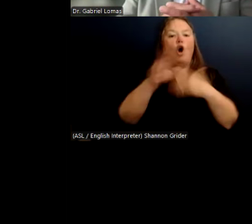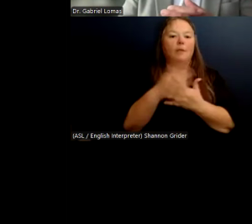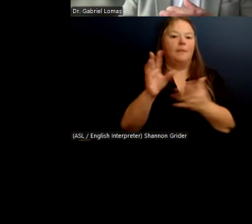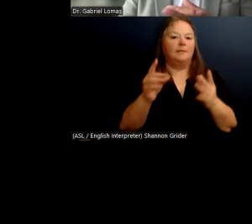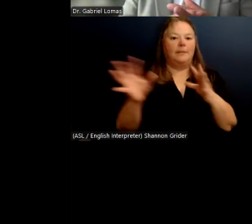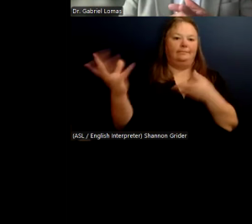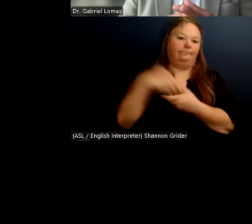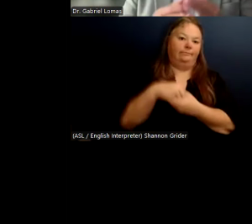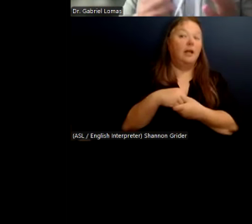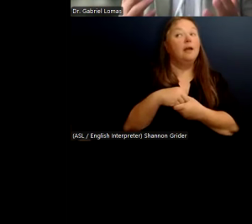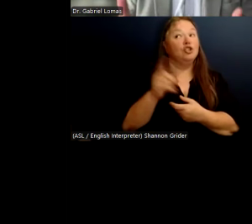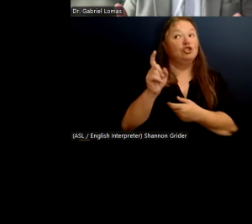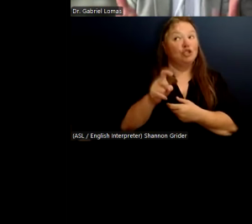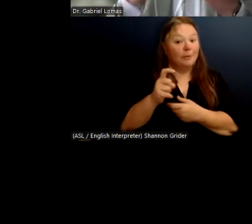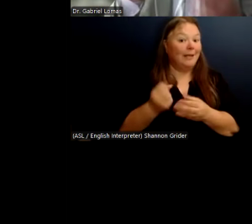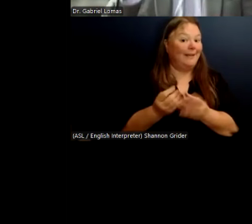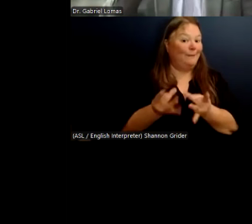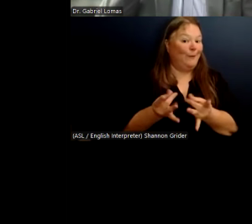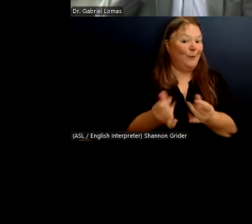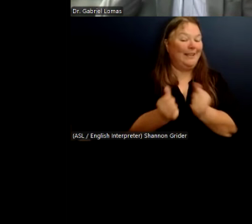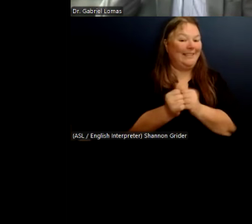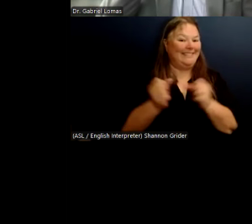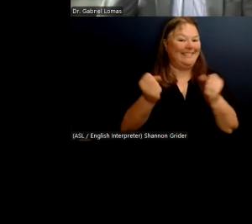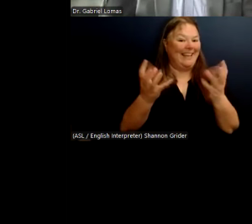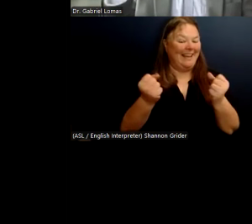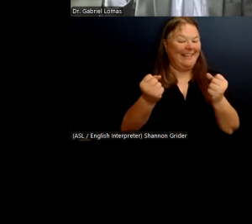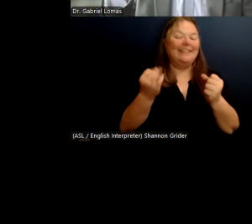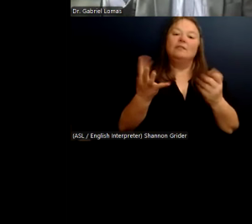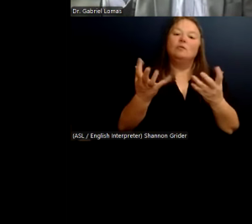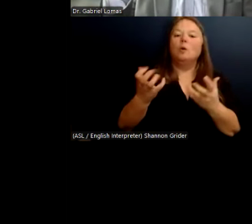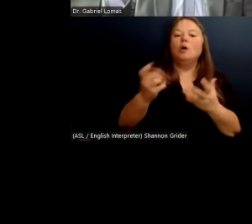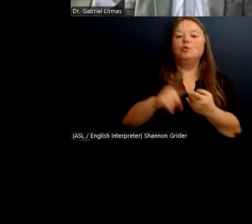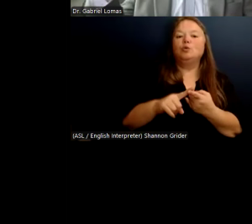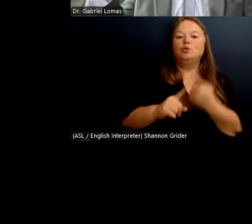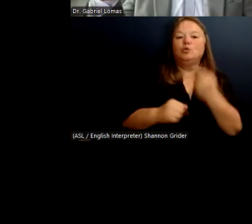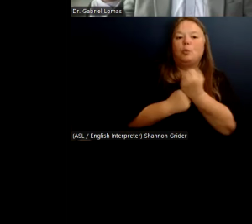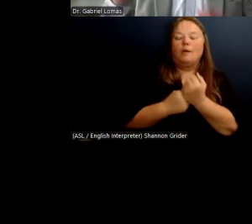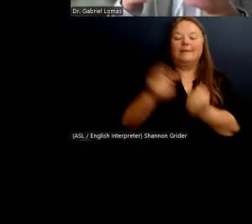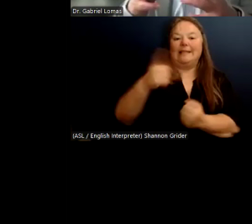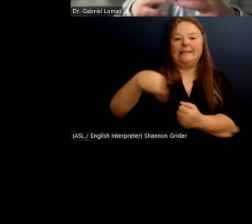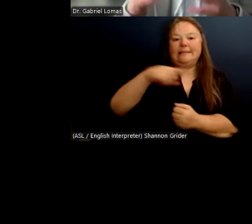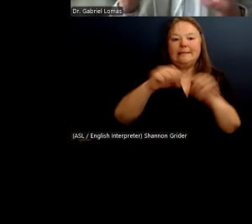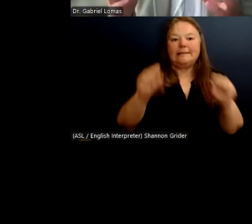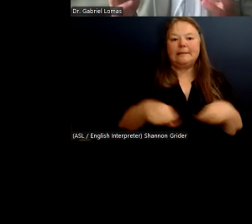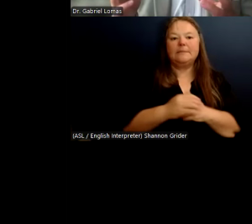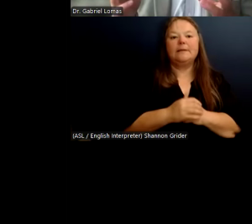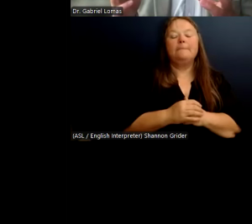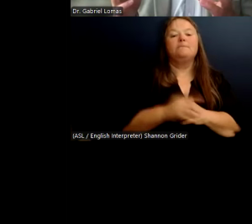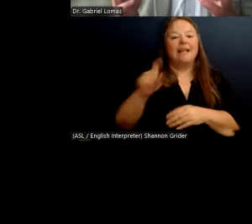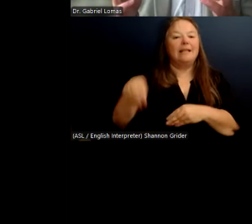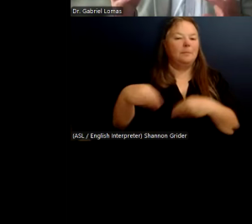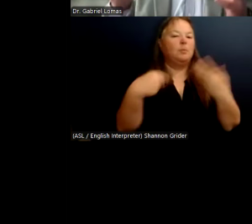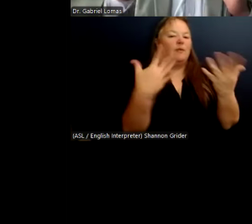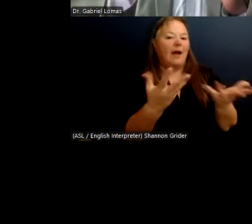in my opinion, if we're gonna effectively, support these systems. And so we need to have systems that can